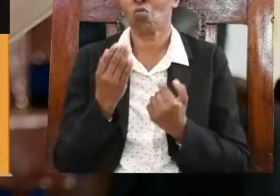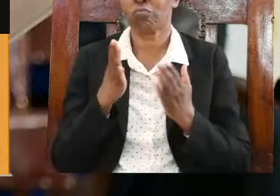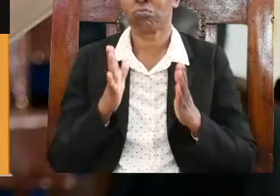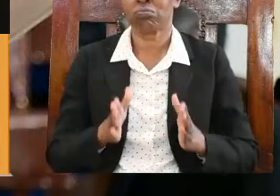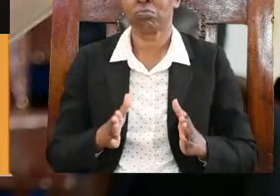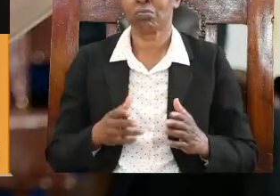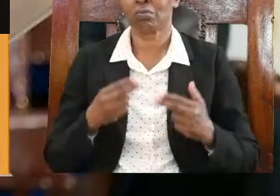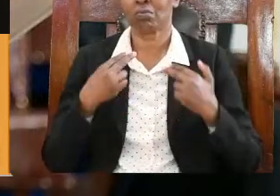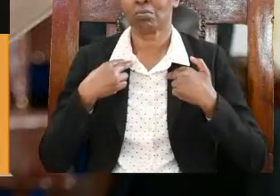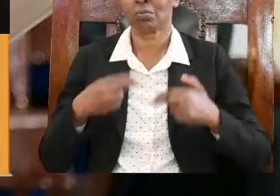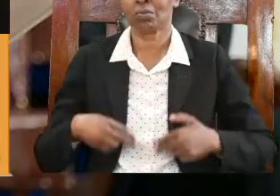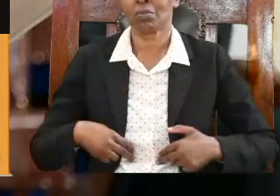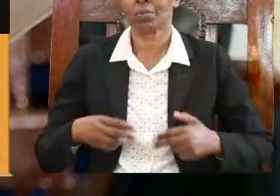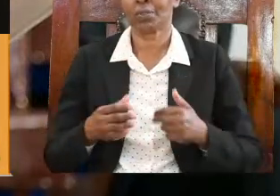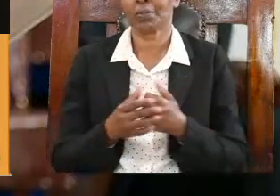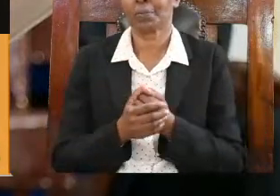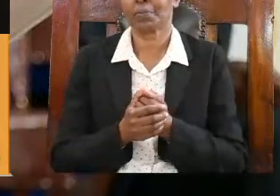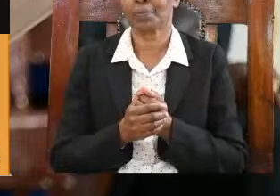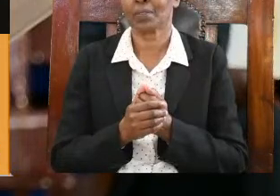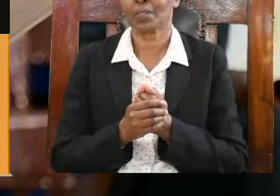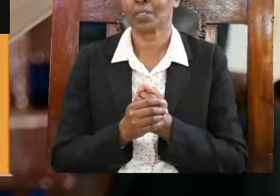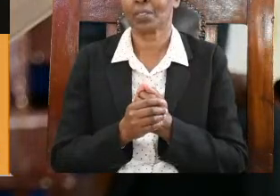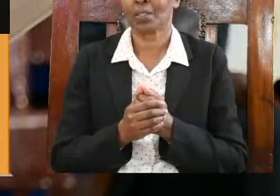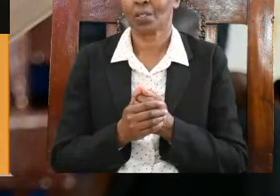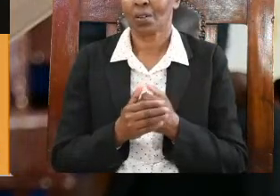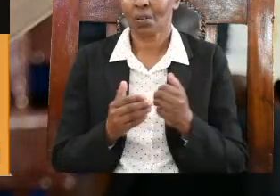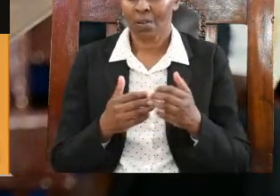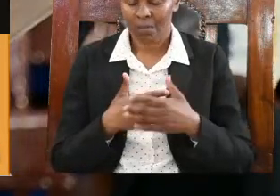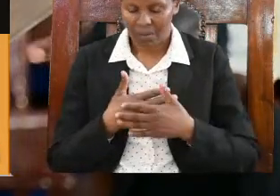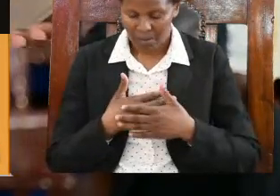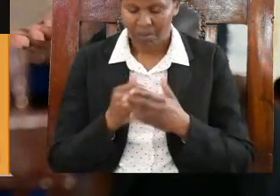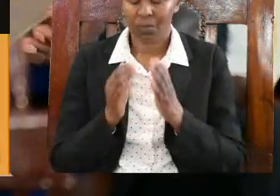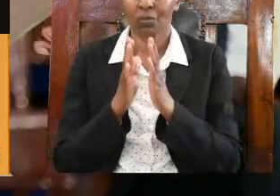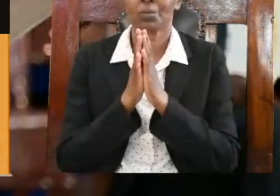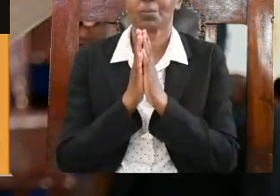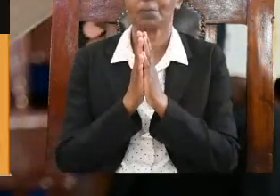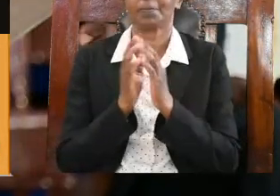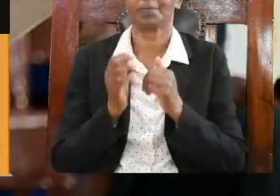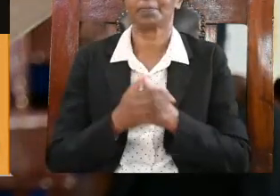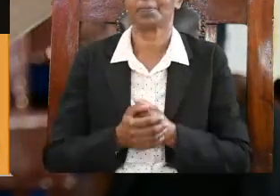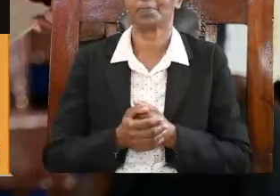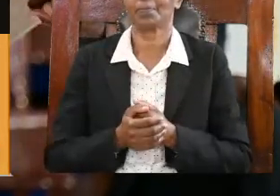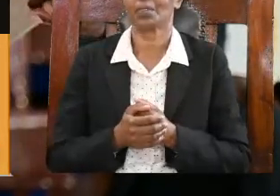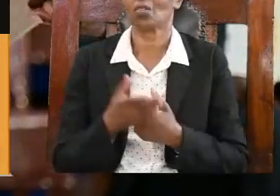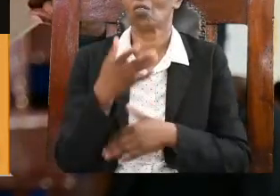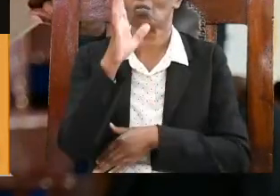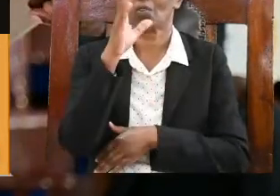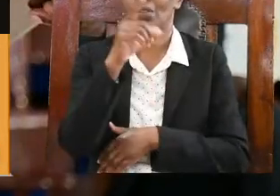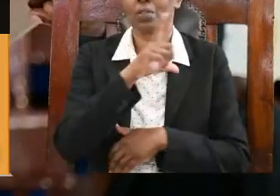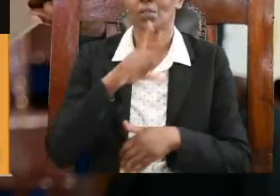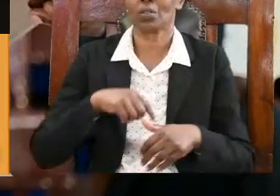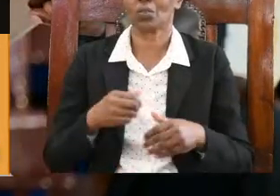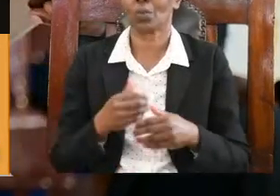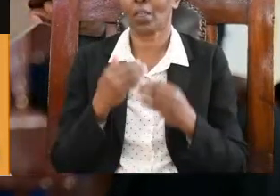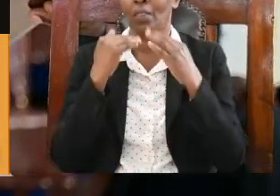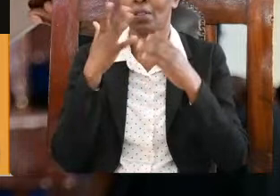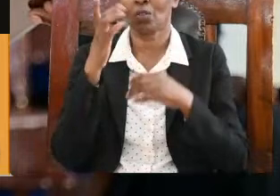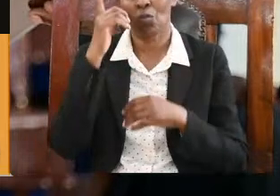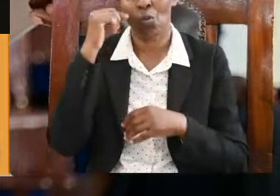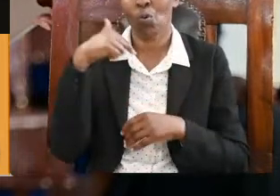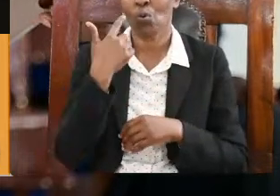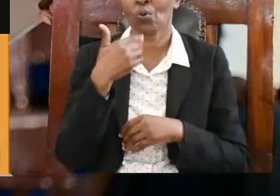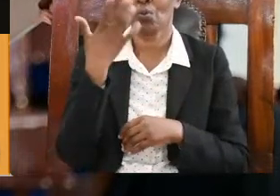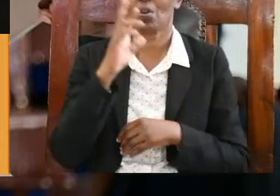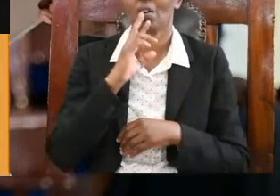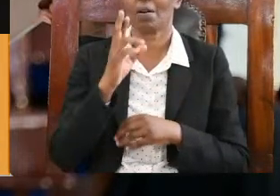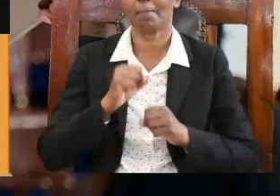physical wellness. But before that, may we bow in a word of prayer. Our Father and our Lord, we are grateful for who you are,